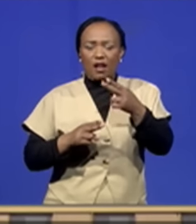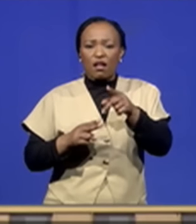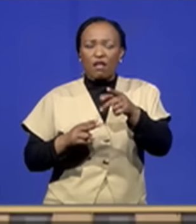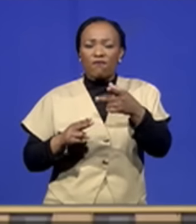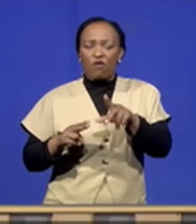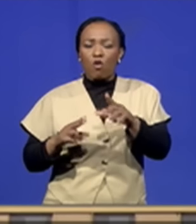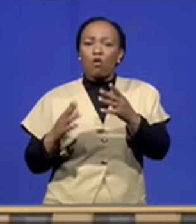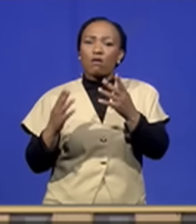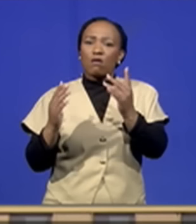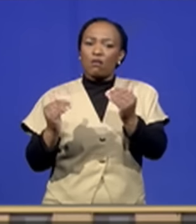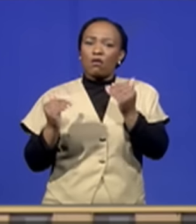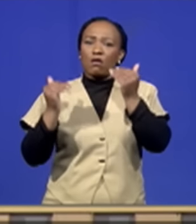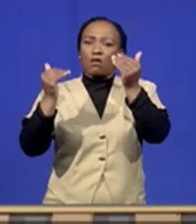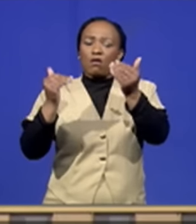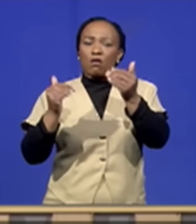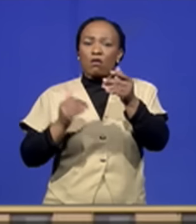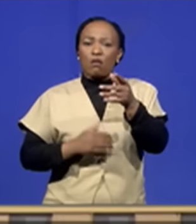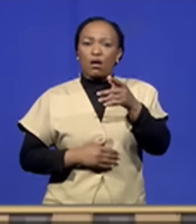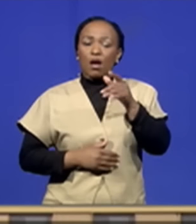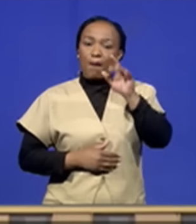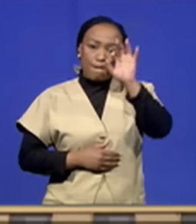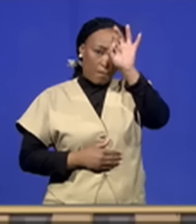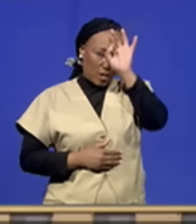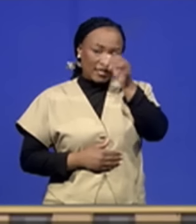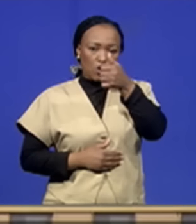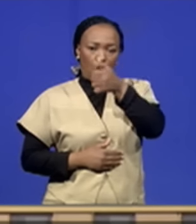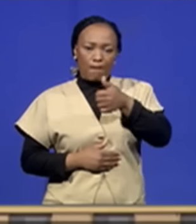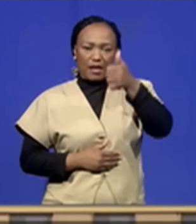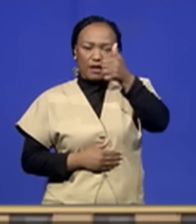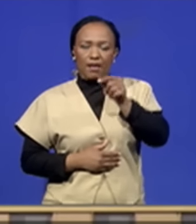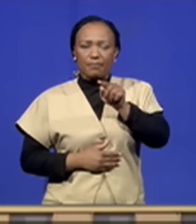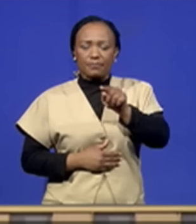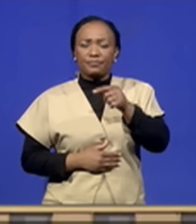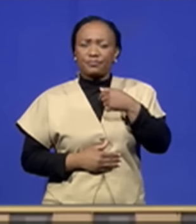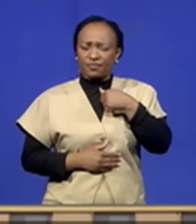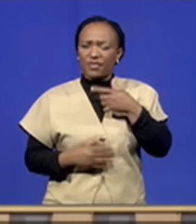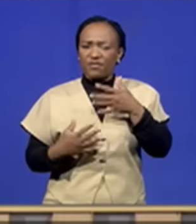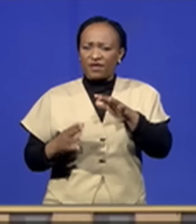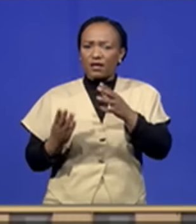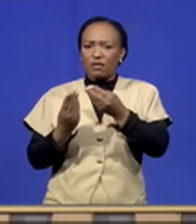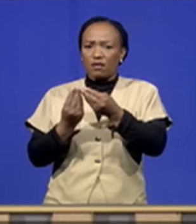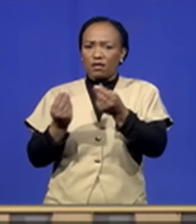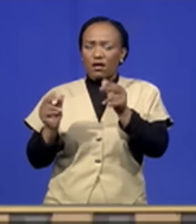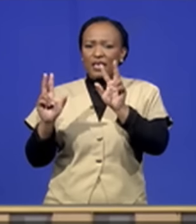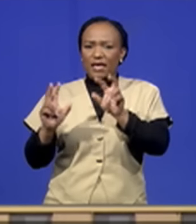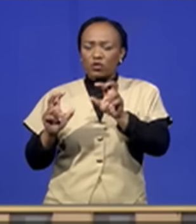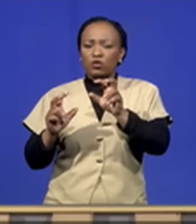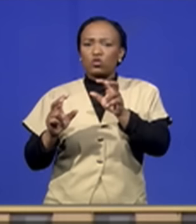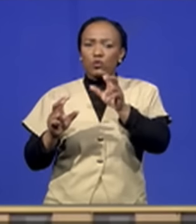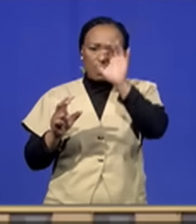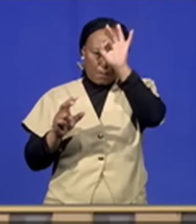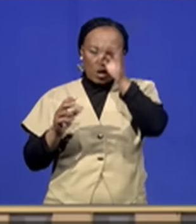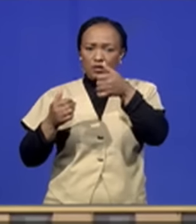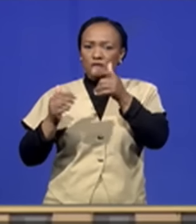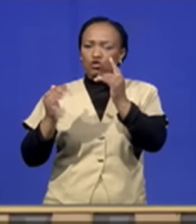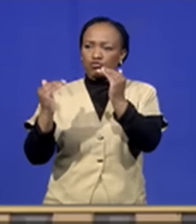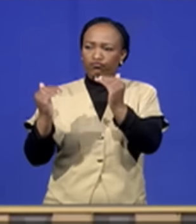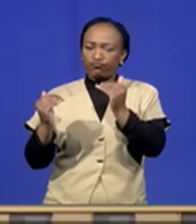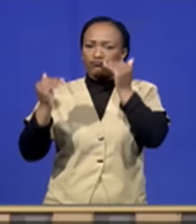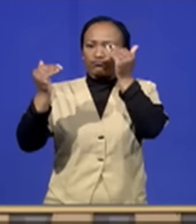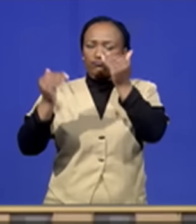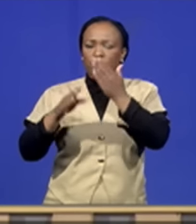promotions of the commanders, for me dealt with the issue of the promotions we were dealing with.